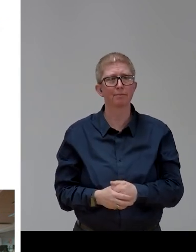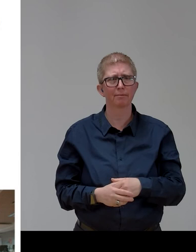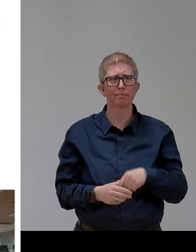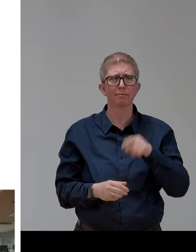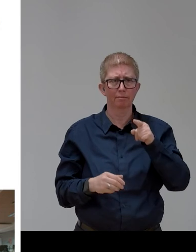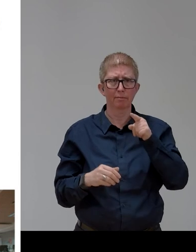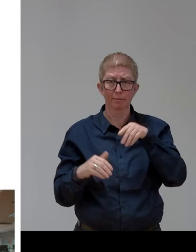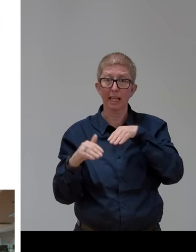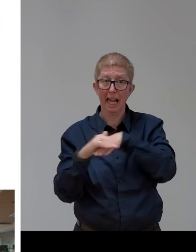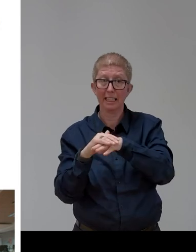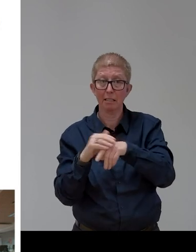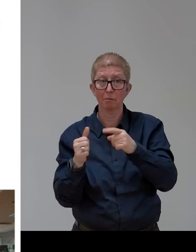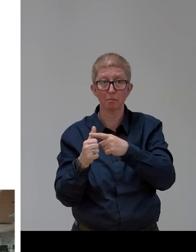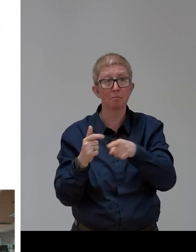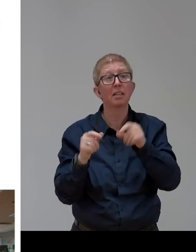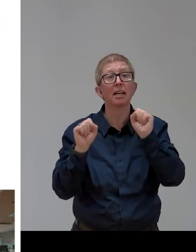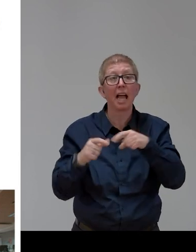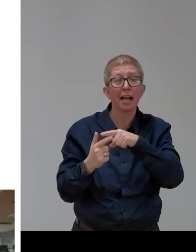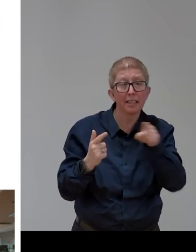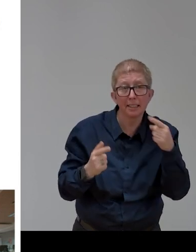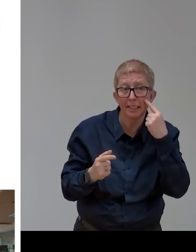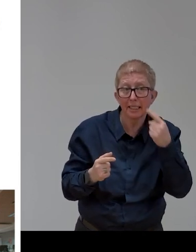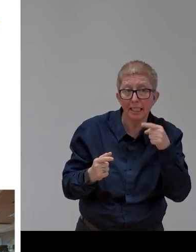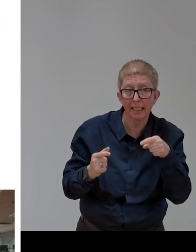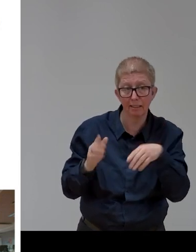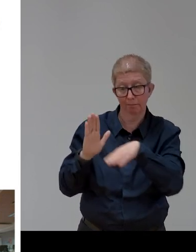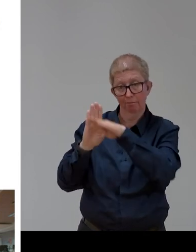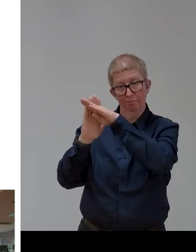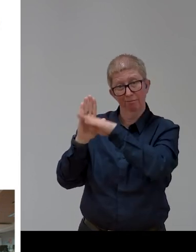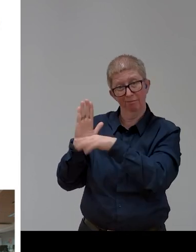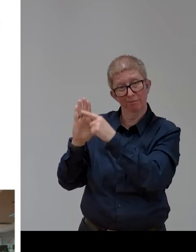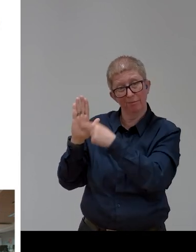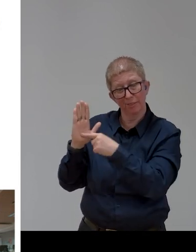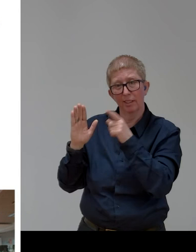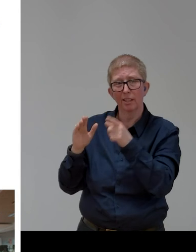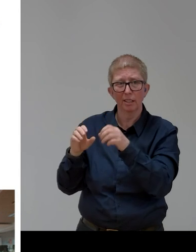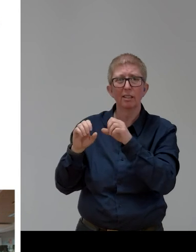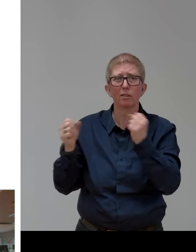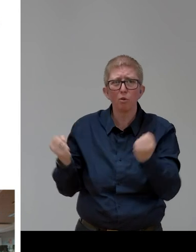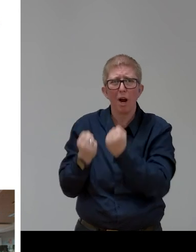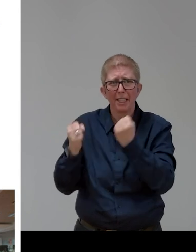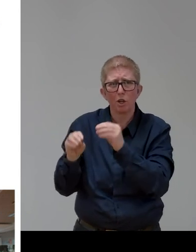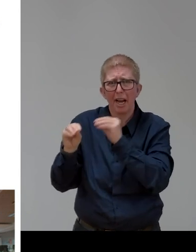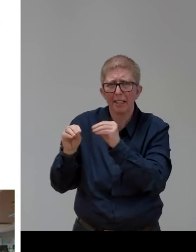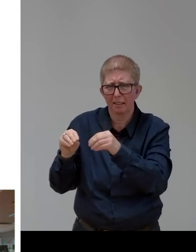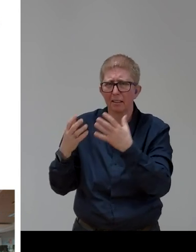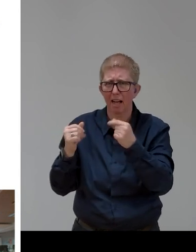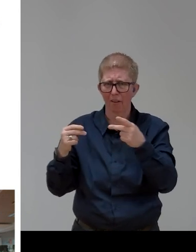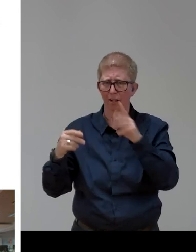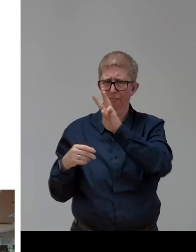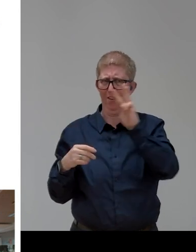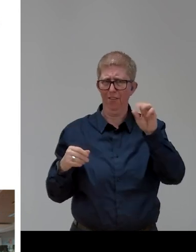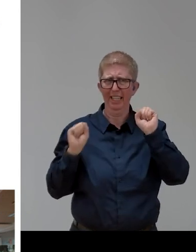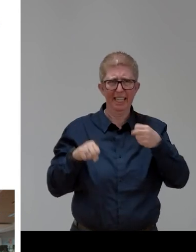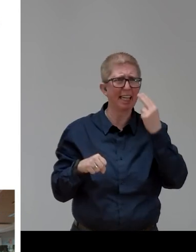aspects, regulations, news, trainings, and one of its areas is dedicated to super products. Here you can